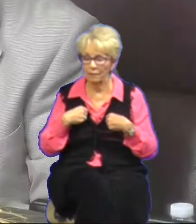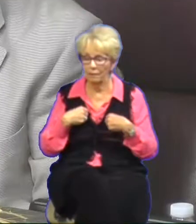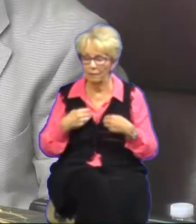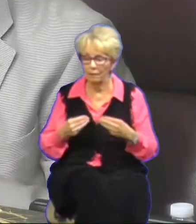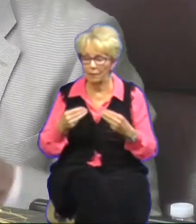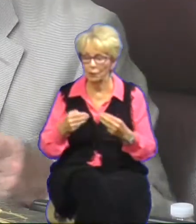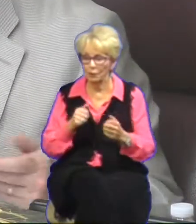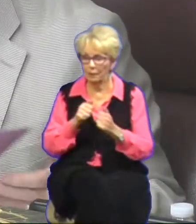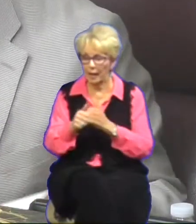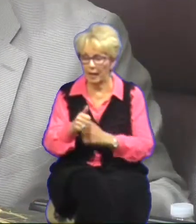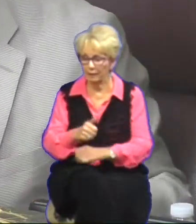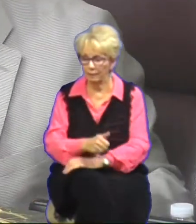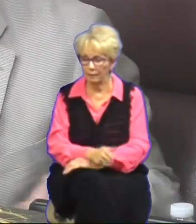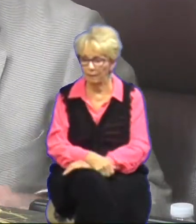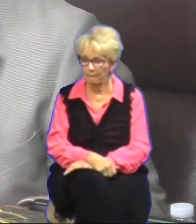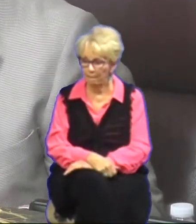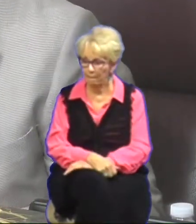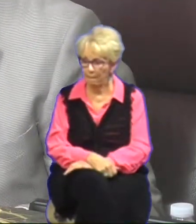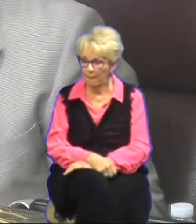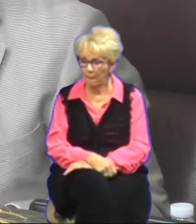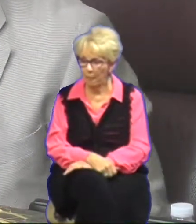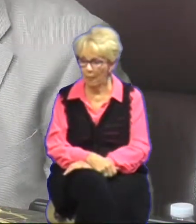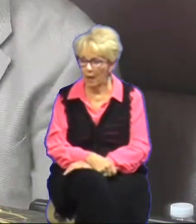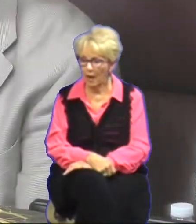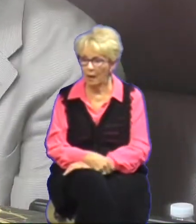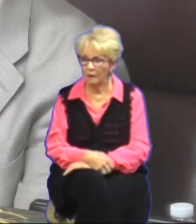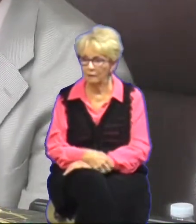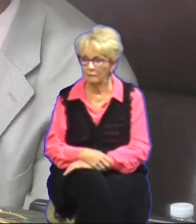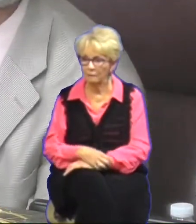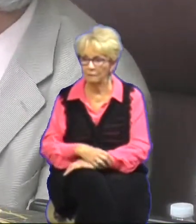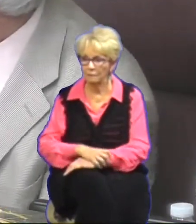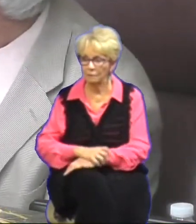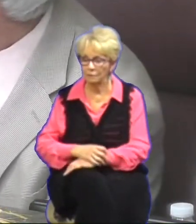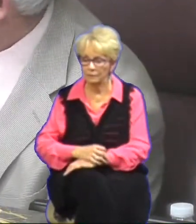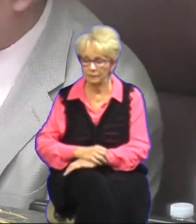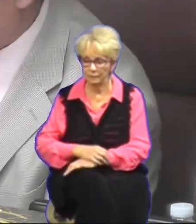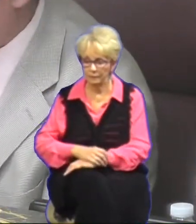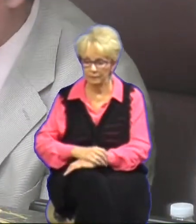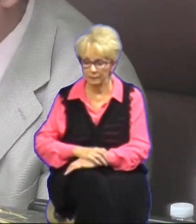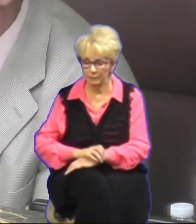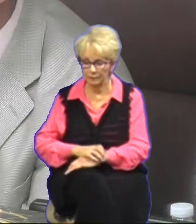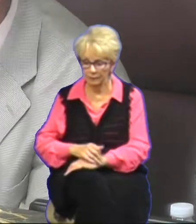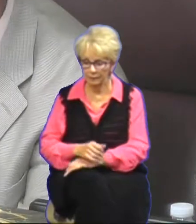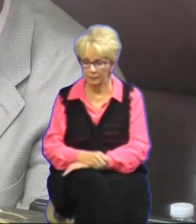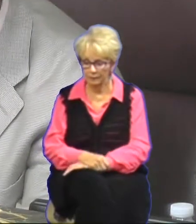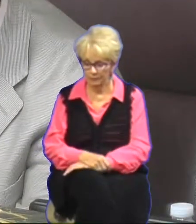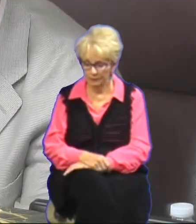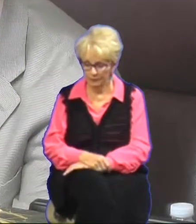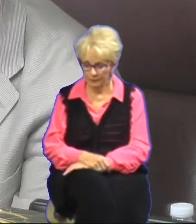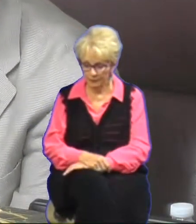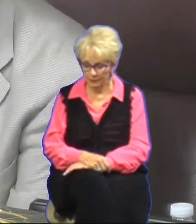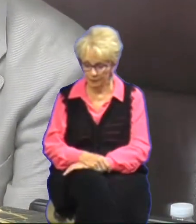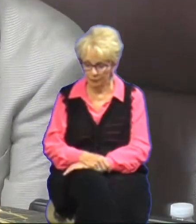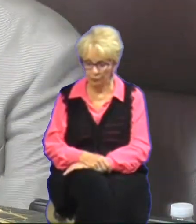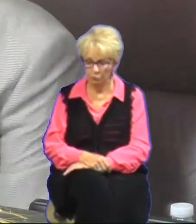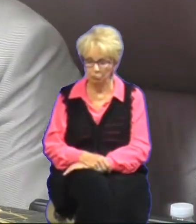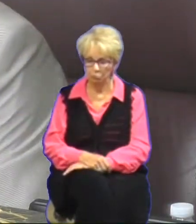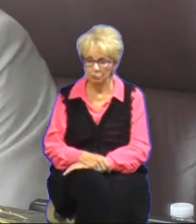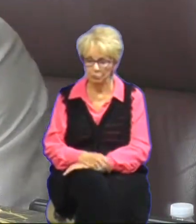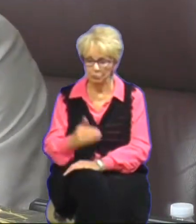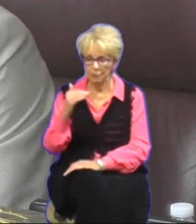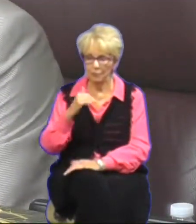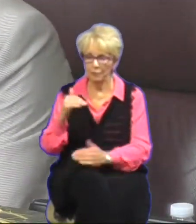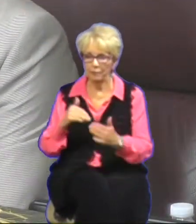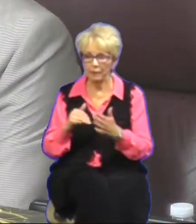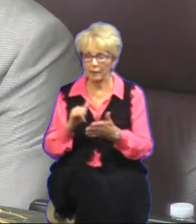passes. I'm just calling for the public hearing, right, Louis? That's right, but yeah, we have. She has. Okay. Next on our agenda